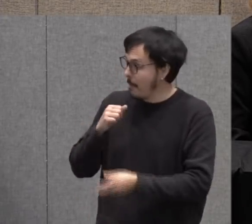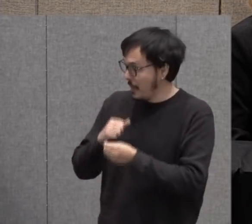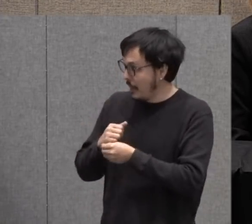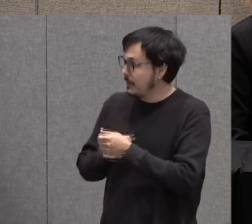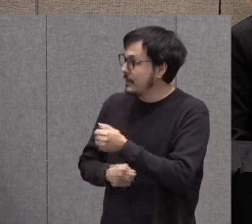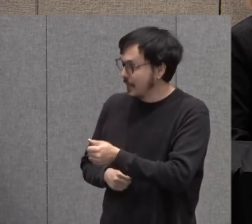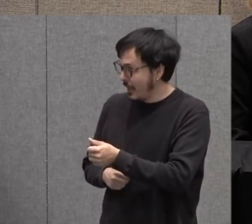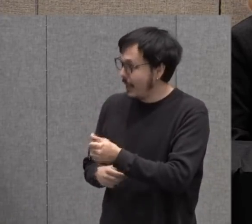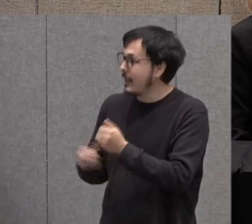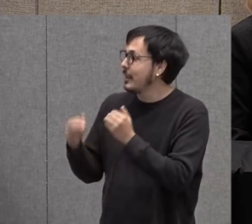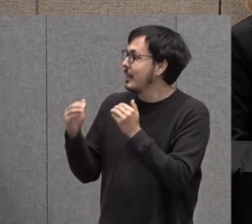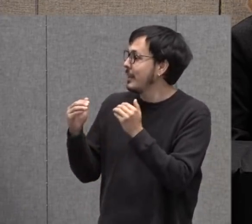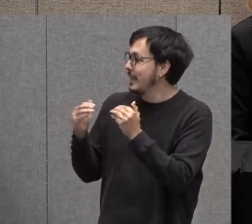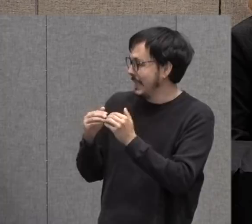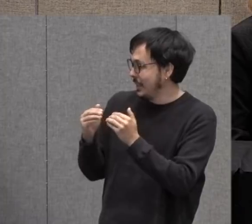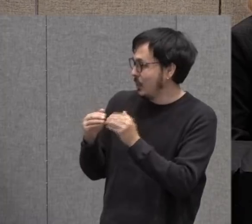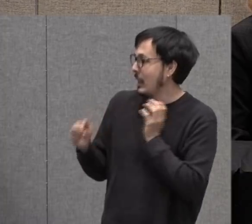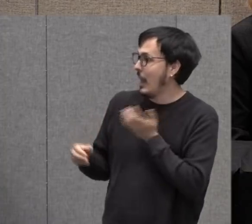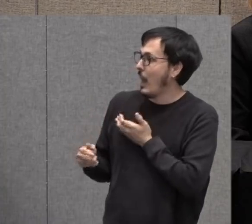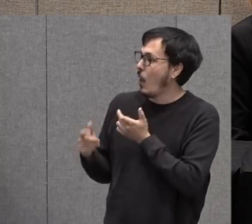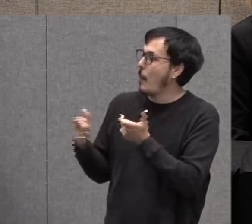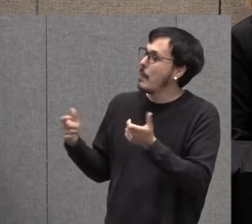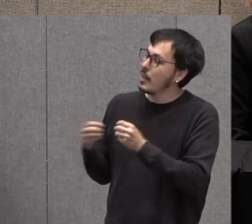10 makes our big number